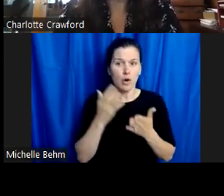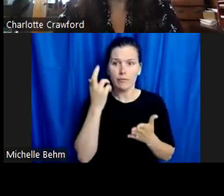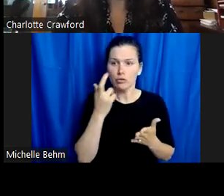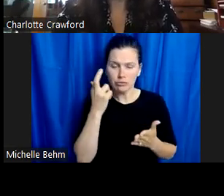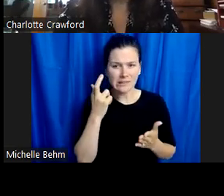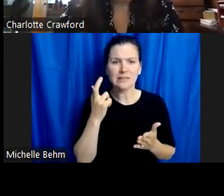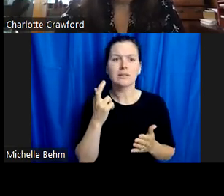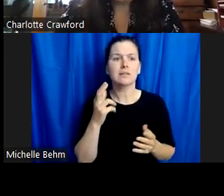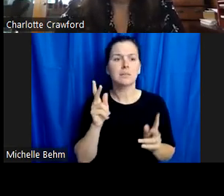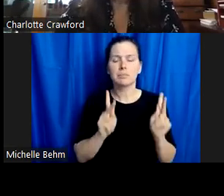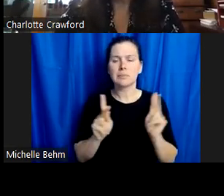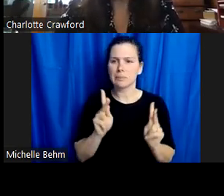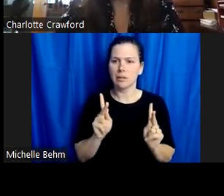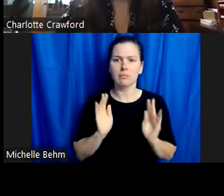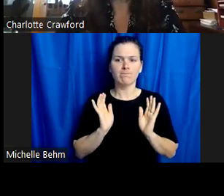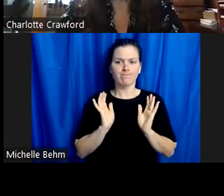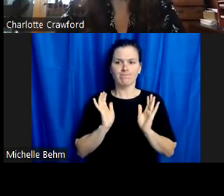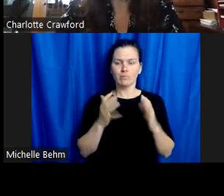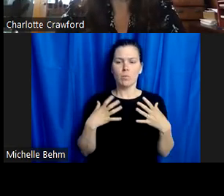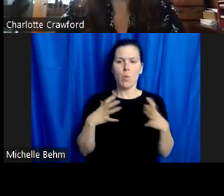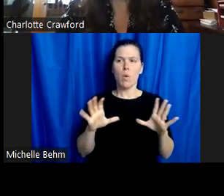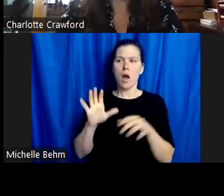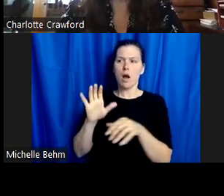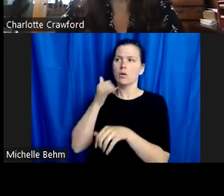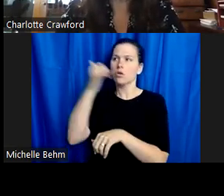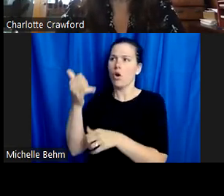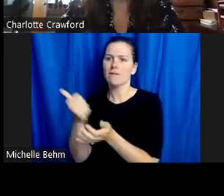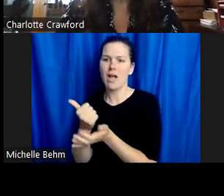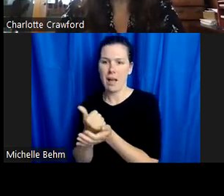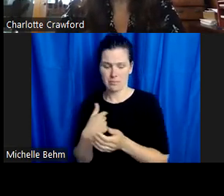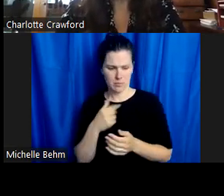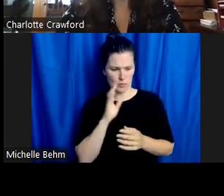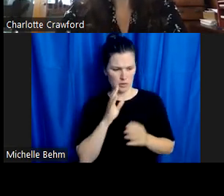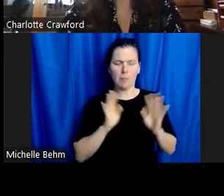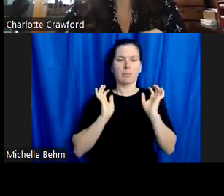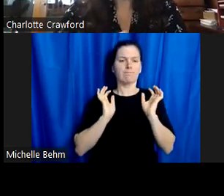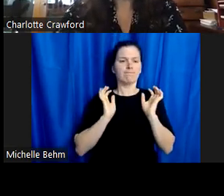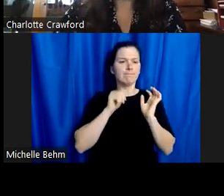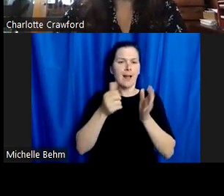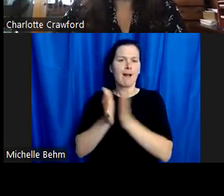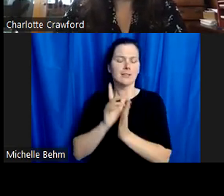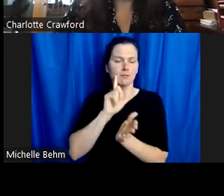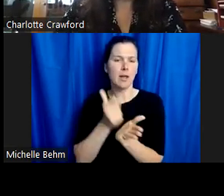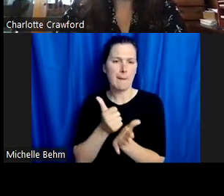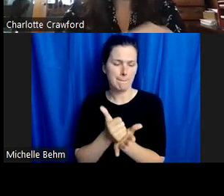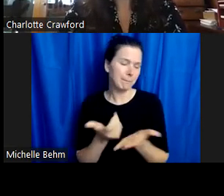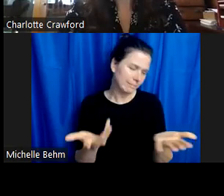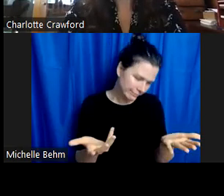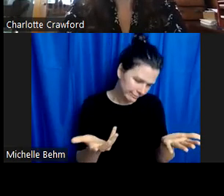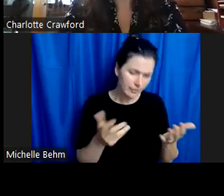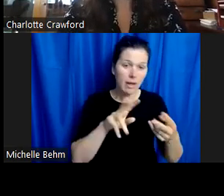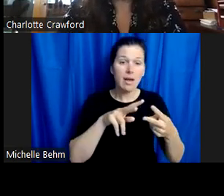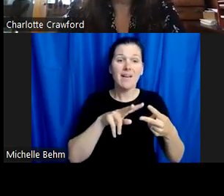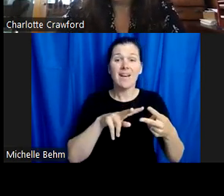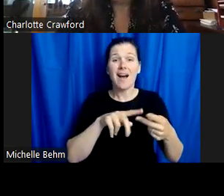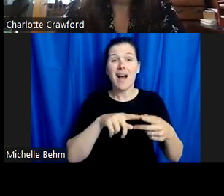to call for help, because they're always afraid they're going to get in trouble. Now, on the flip side of that, there